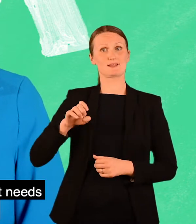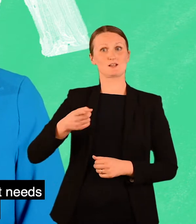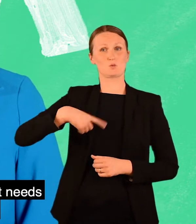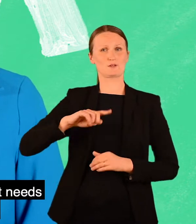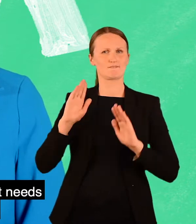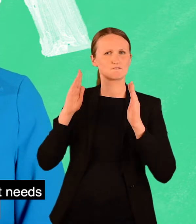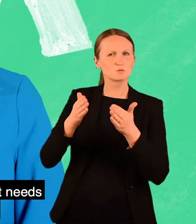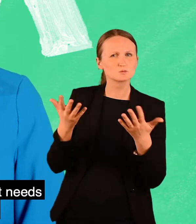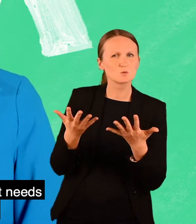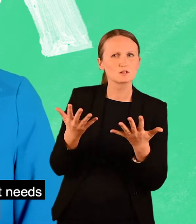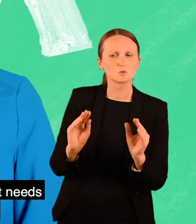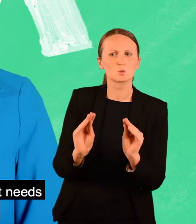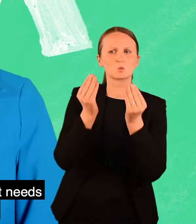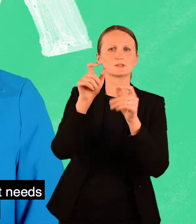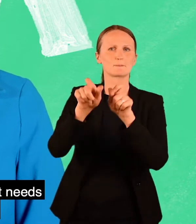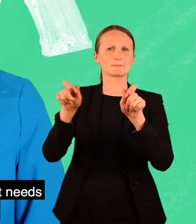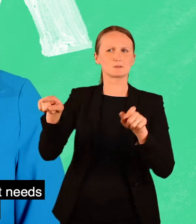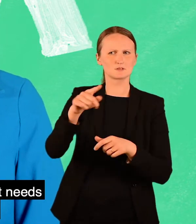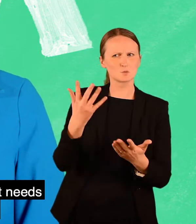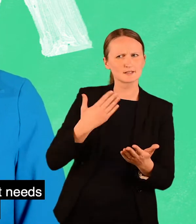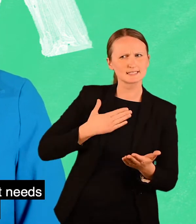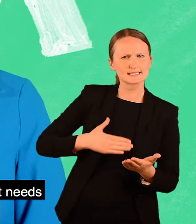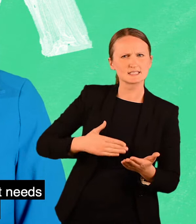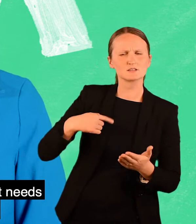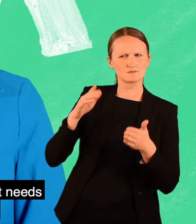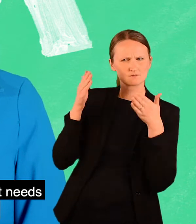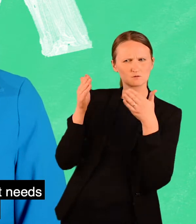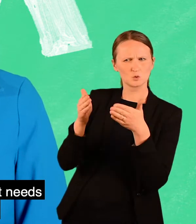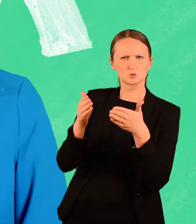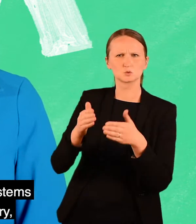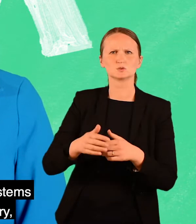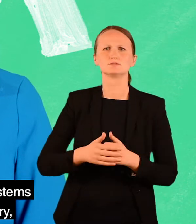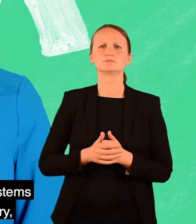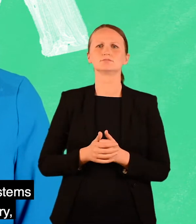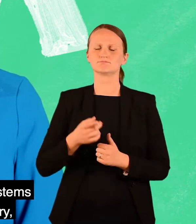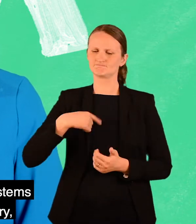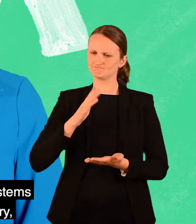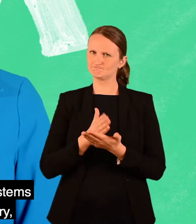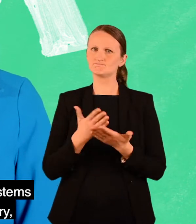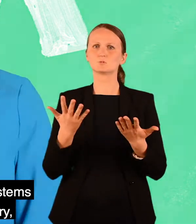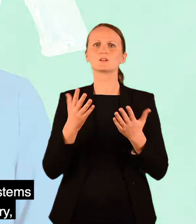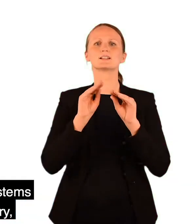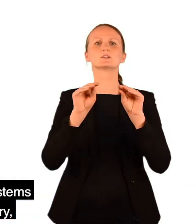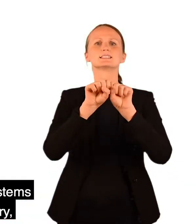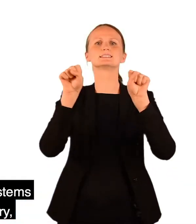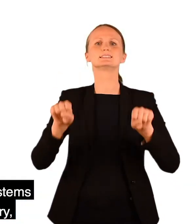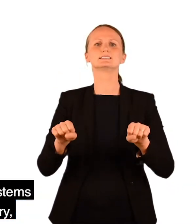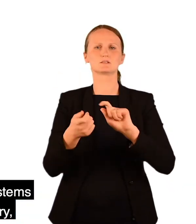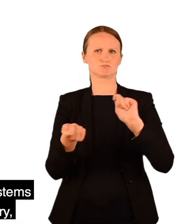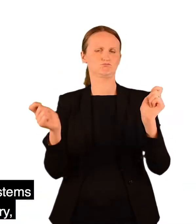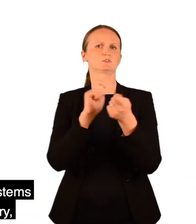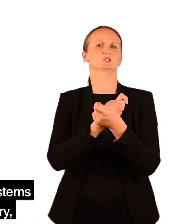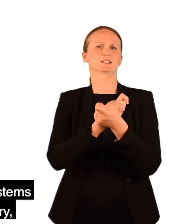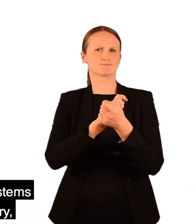GPE, we seek to tackle the urgent needs highlighted by young people. We look to transform education systems so